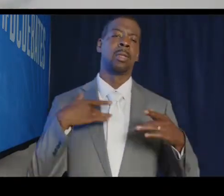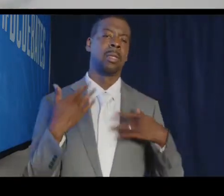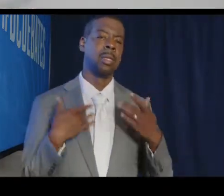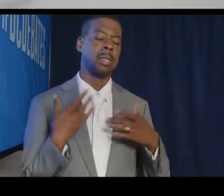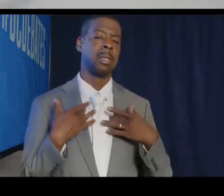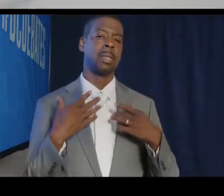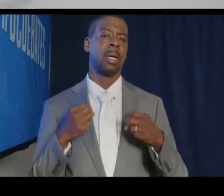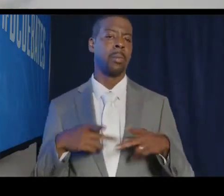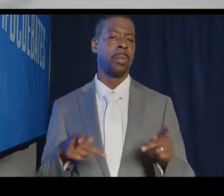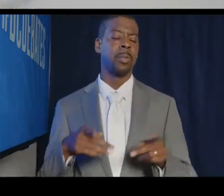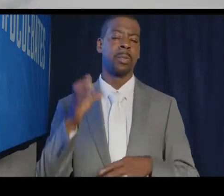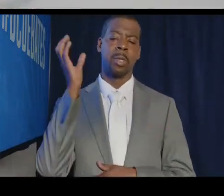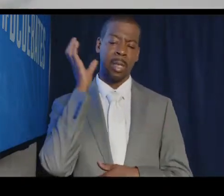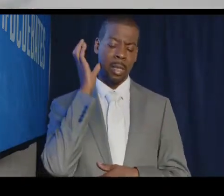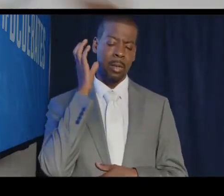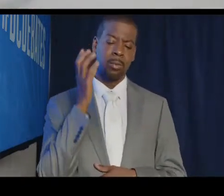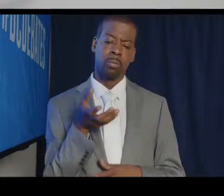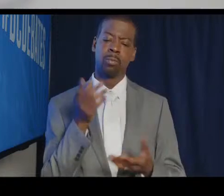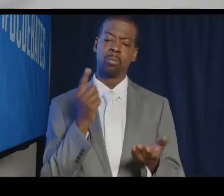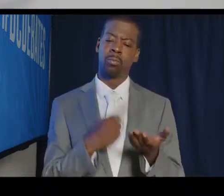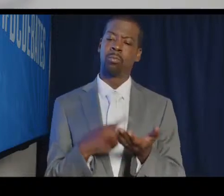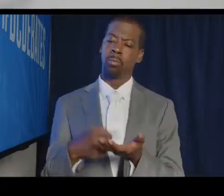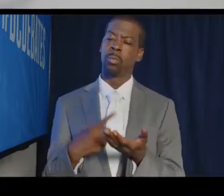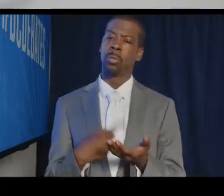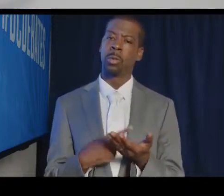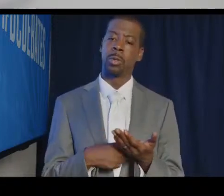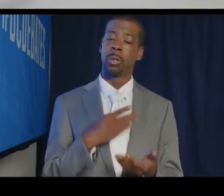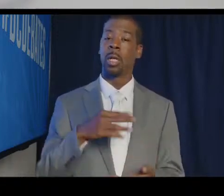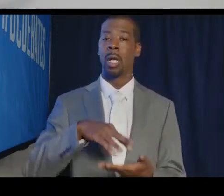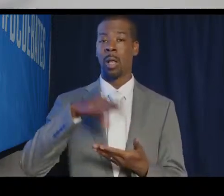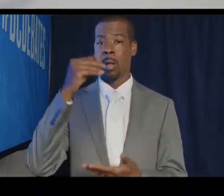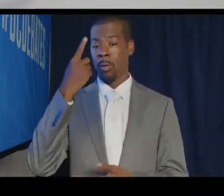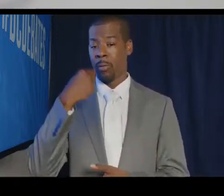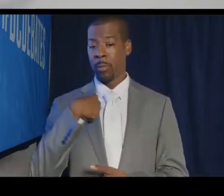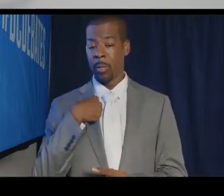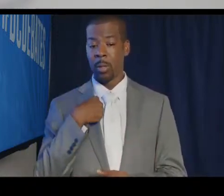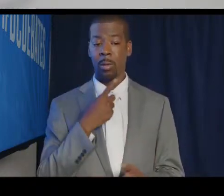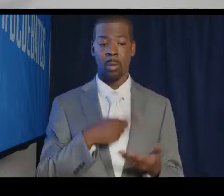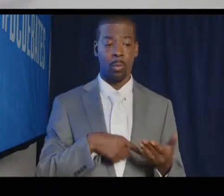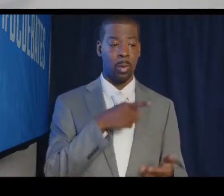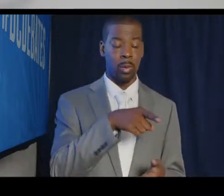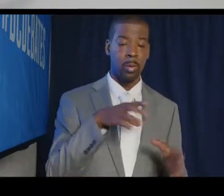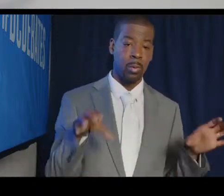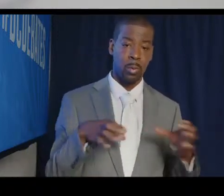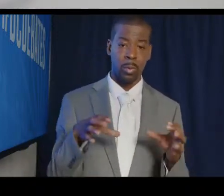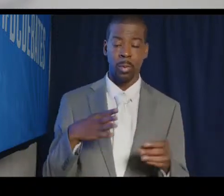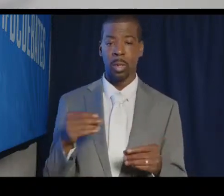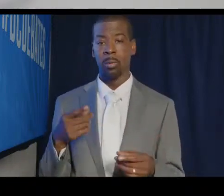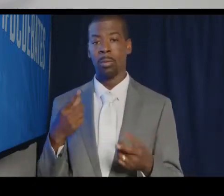opportunity to hear and talk and learn from me some of the things that you all are doing and how it's working,